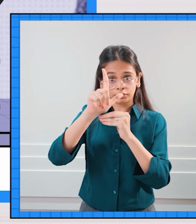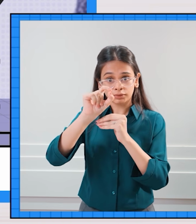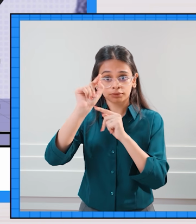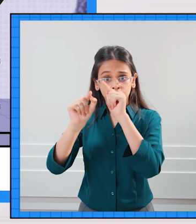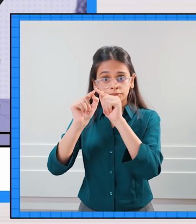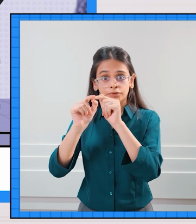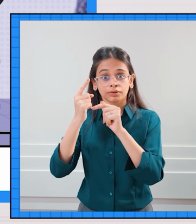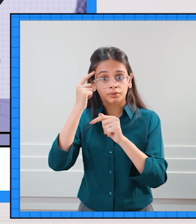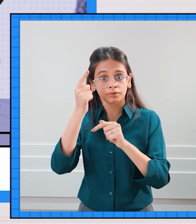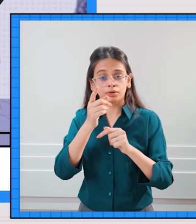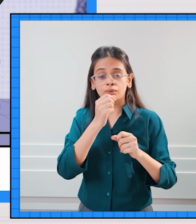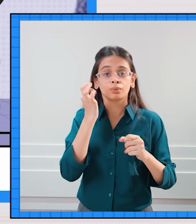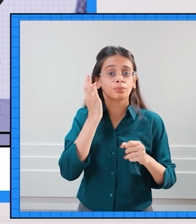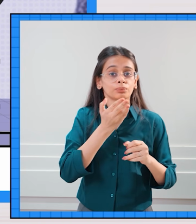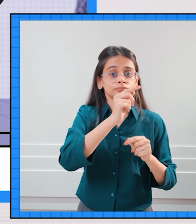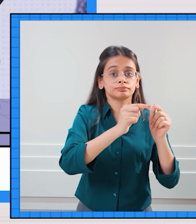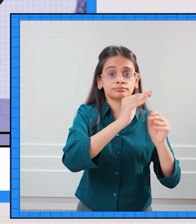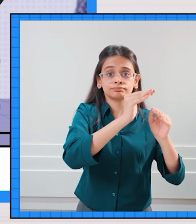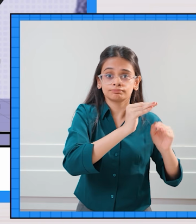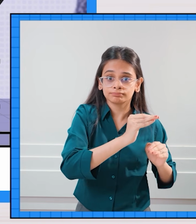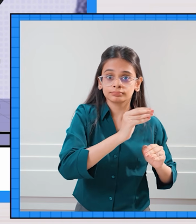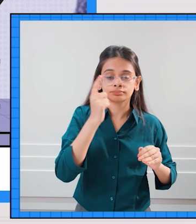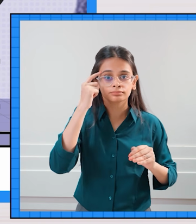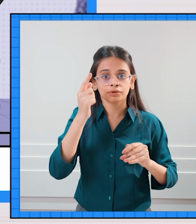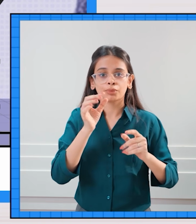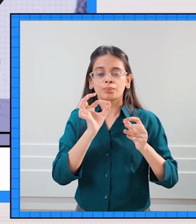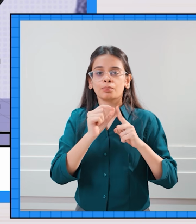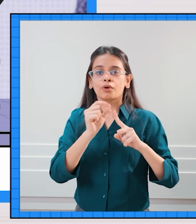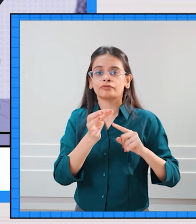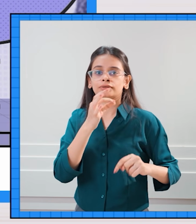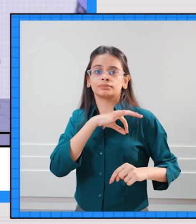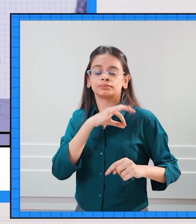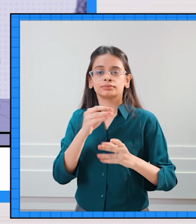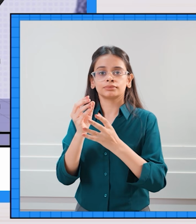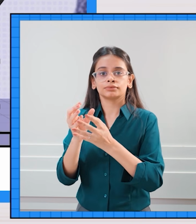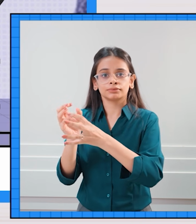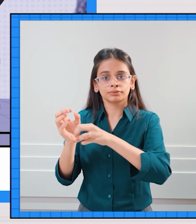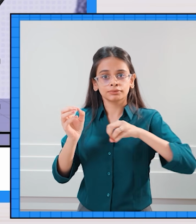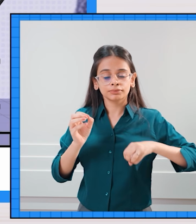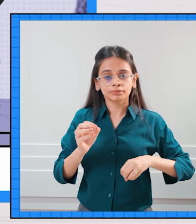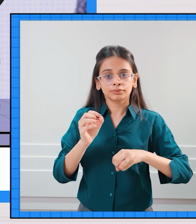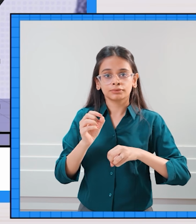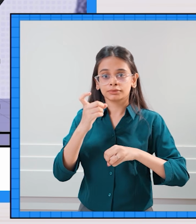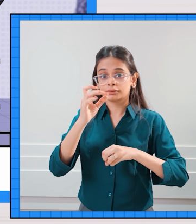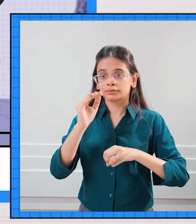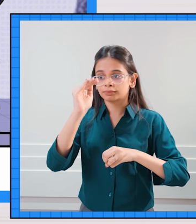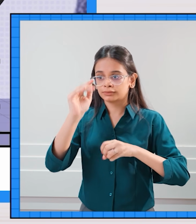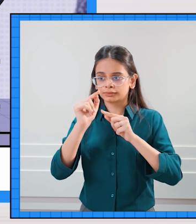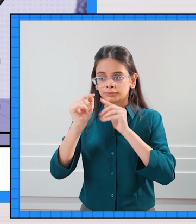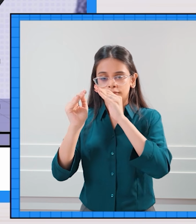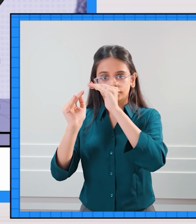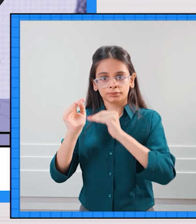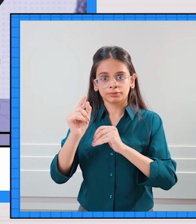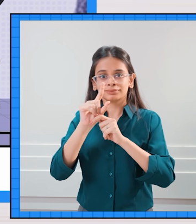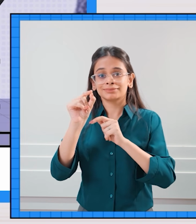investments in gold and bond has declined, then you may want to book some profits in equity bring it down back to 70%, and